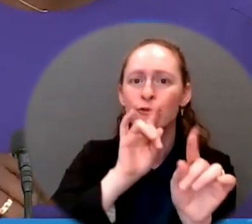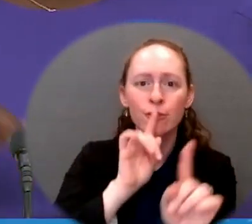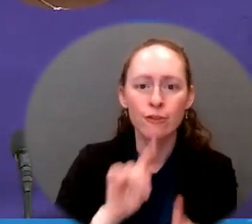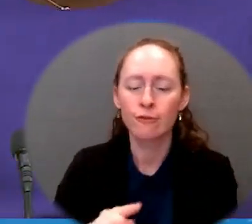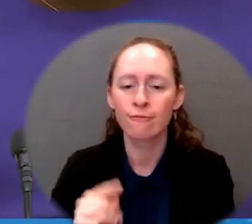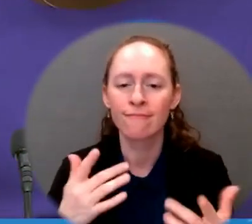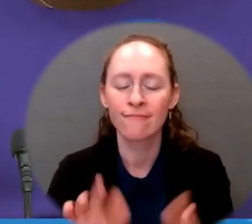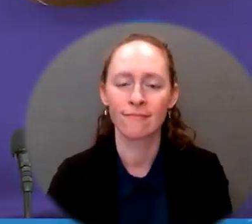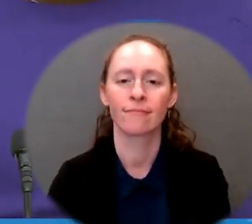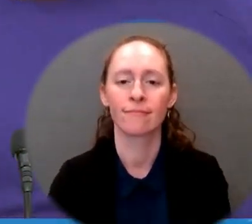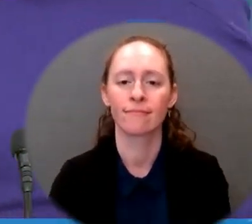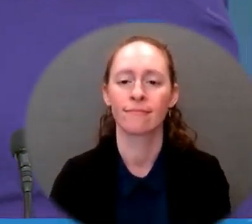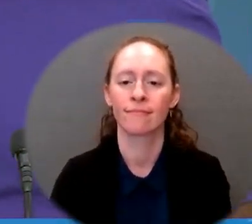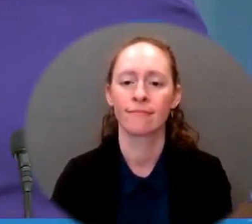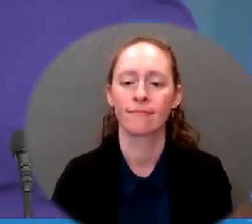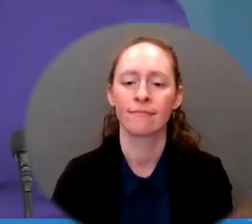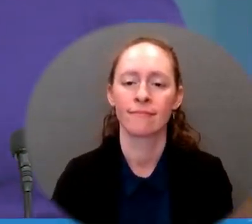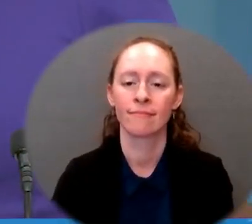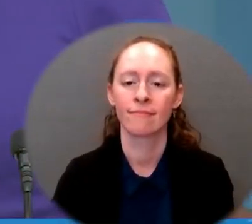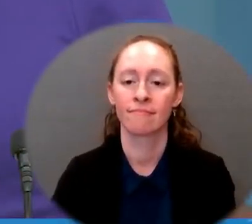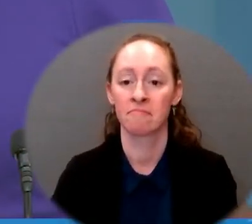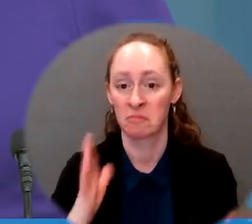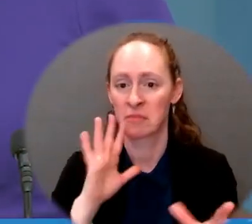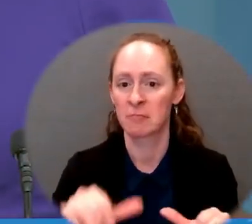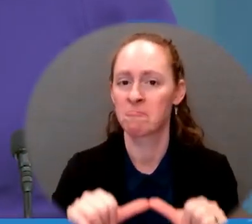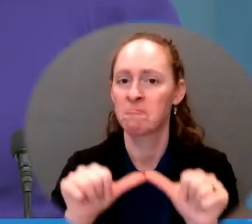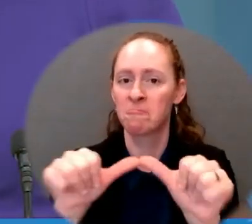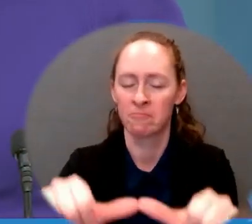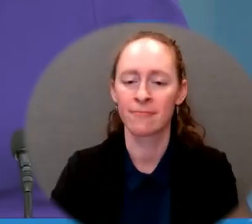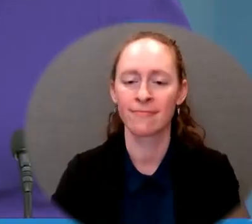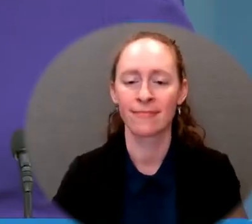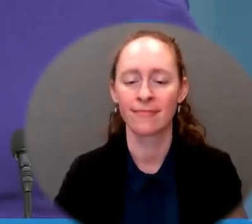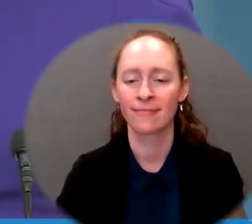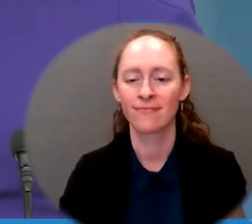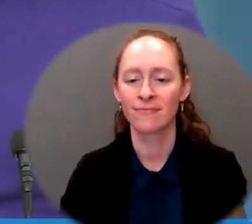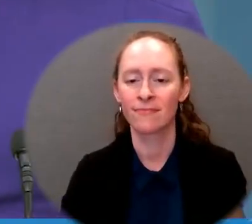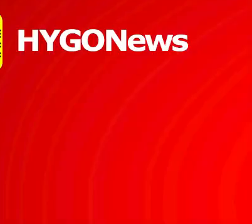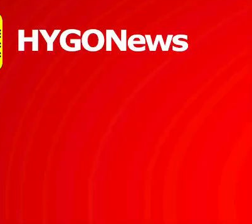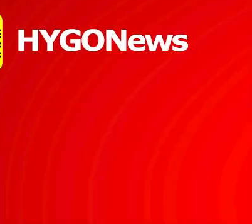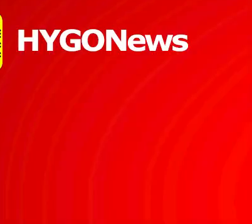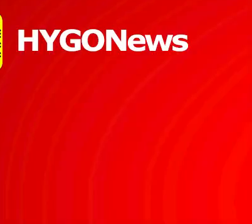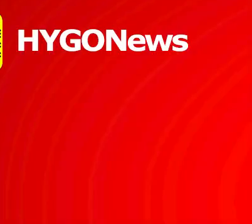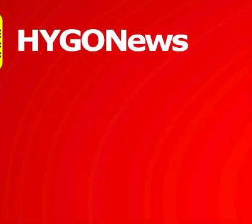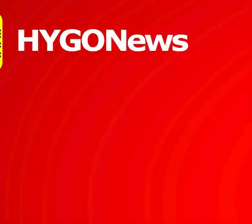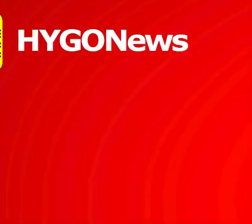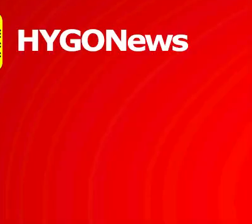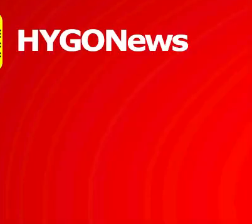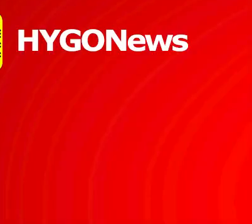period remains open, and the Department of Education's technical team will continue to monitor."